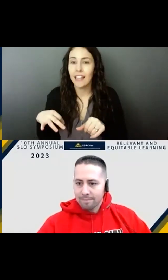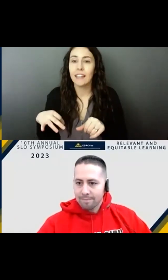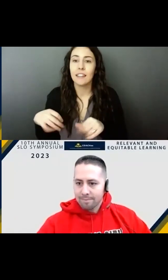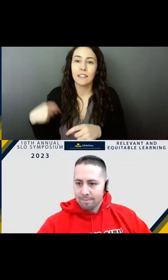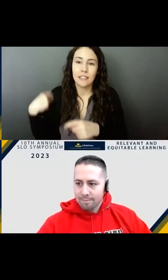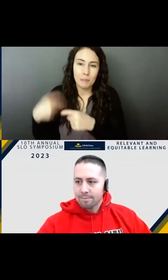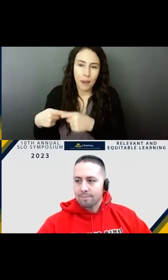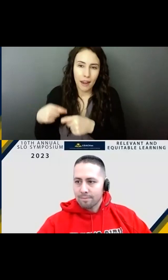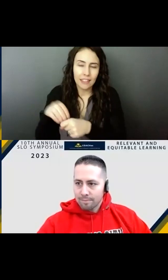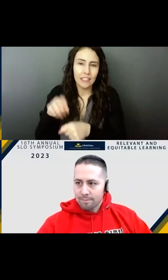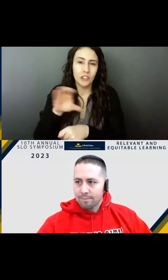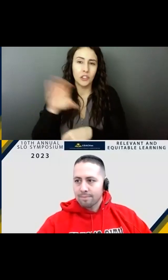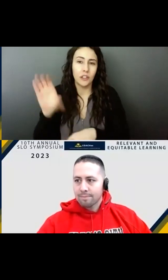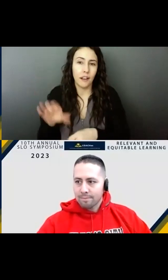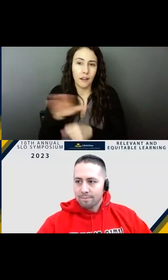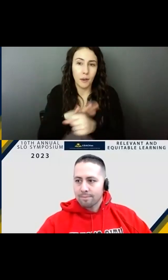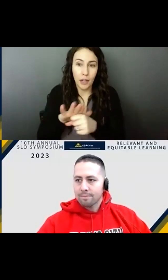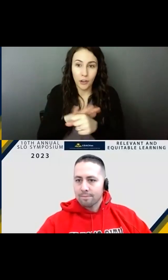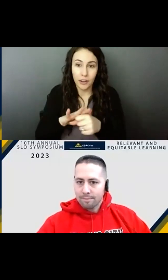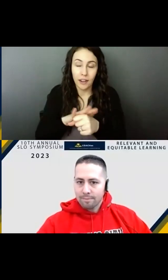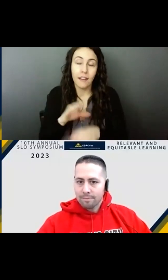area. And